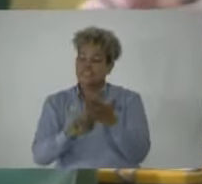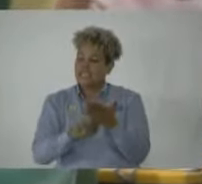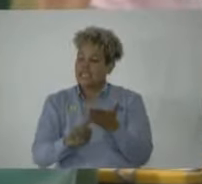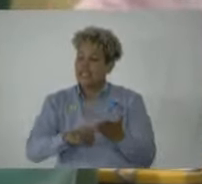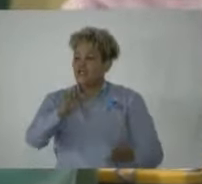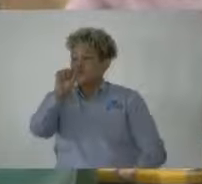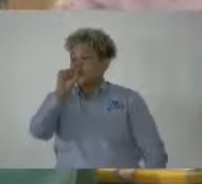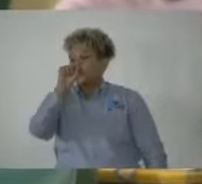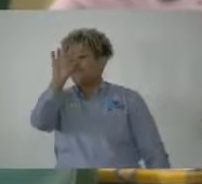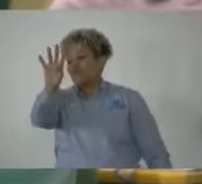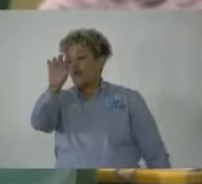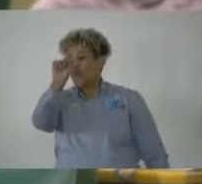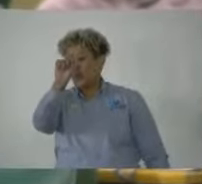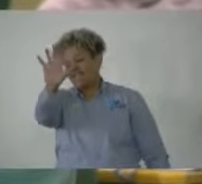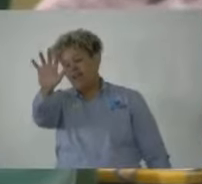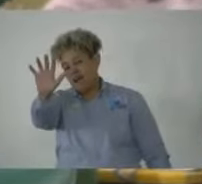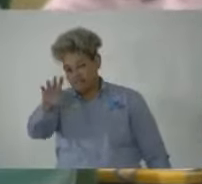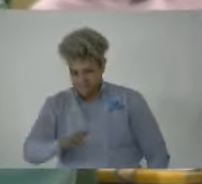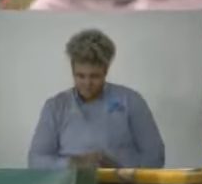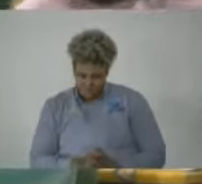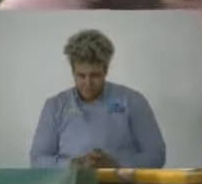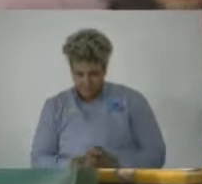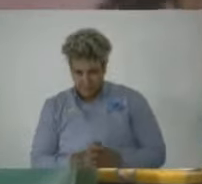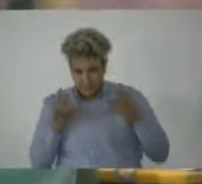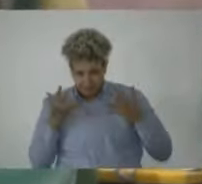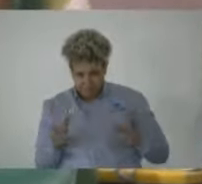for 2024-25.